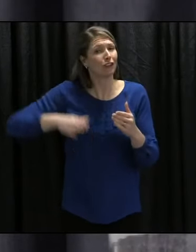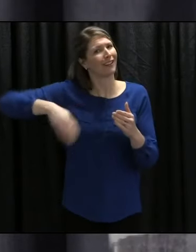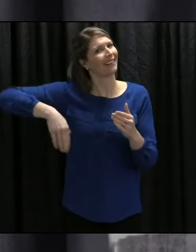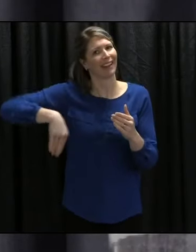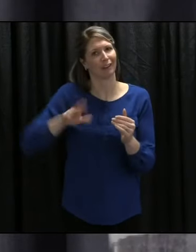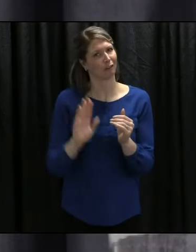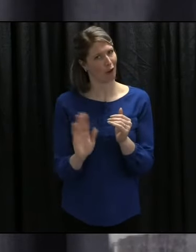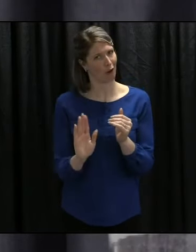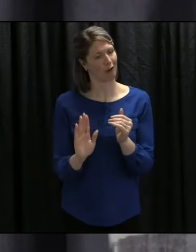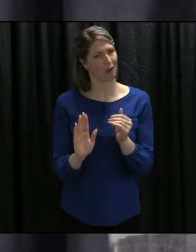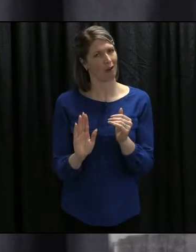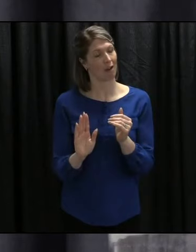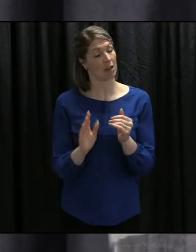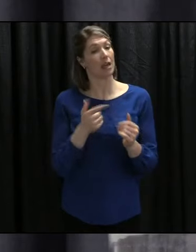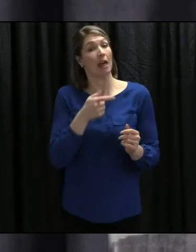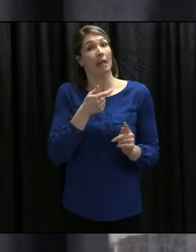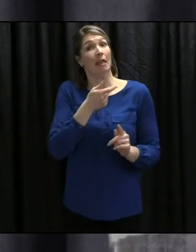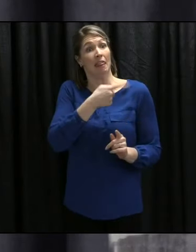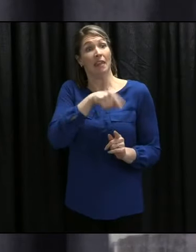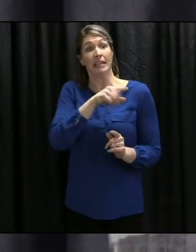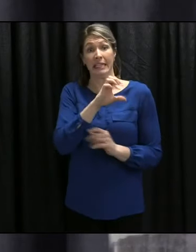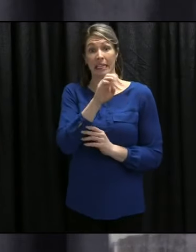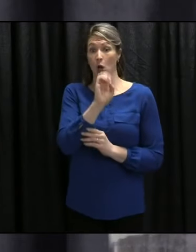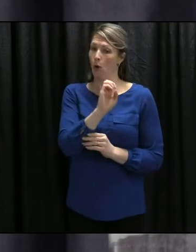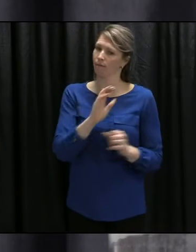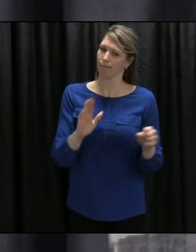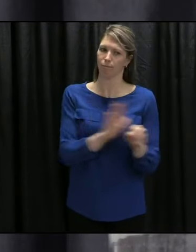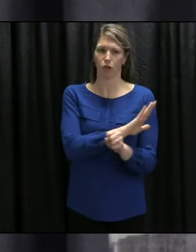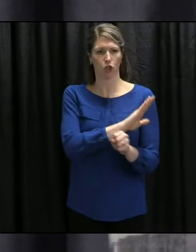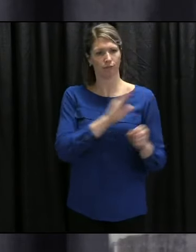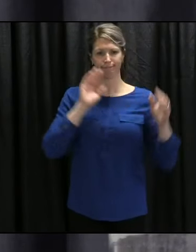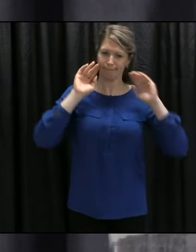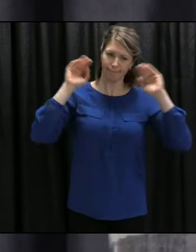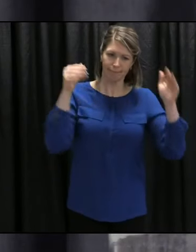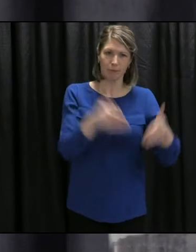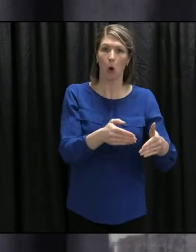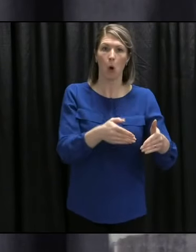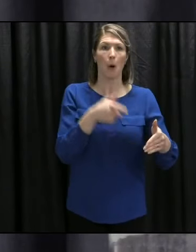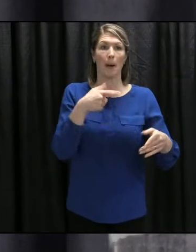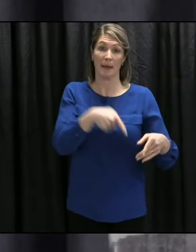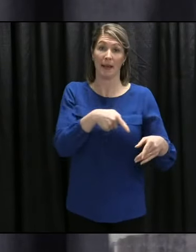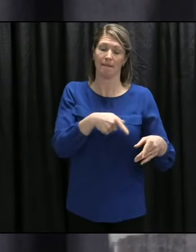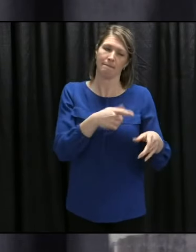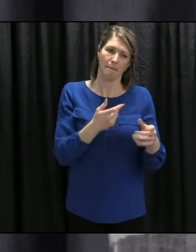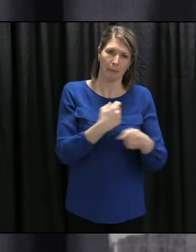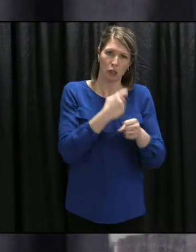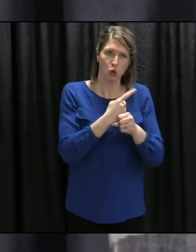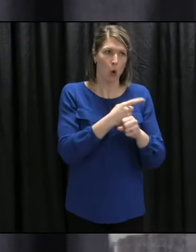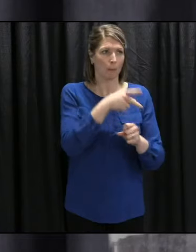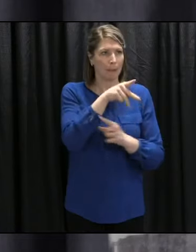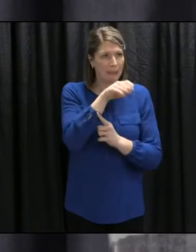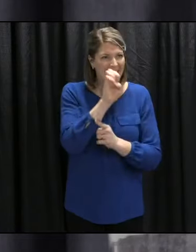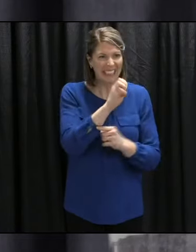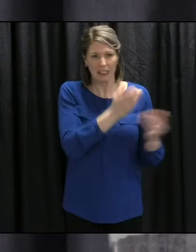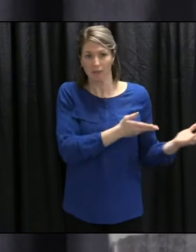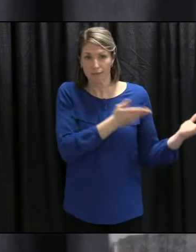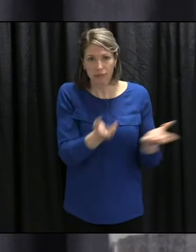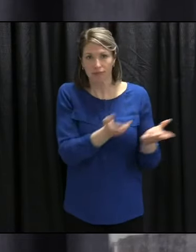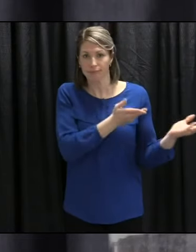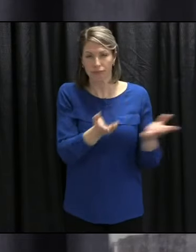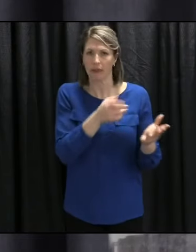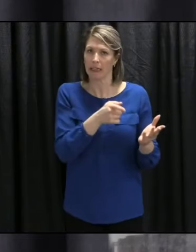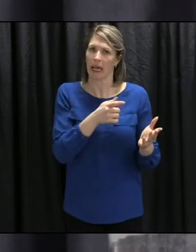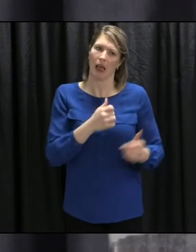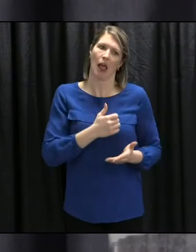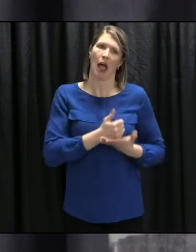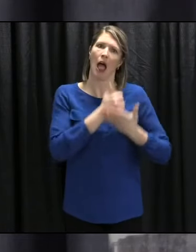they're actively involved and have been instrumental in getting some of our deliveries. In addition, we've brought in some